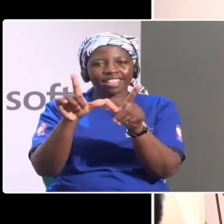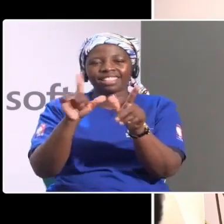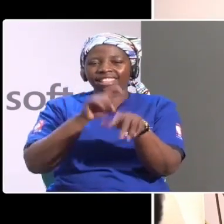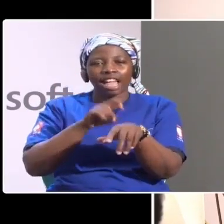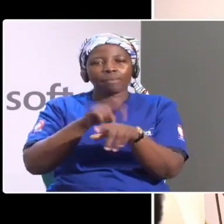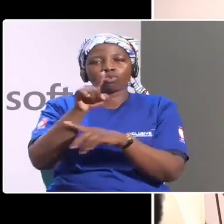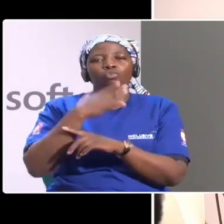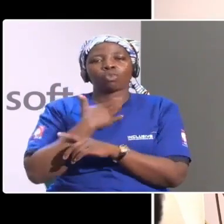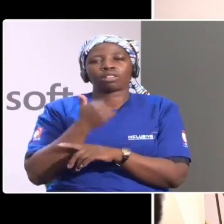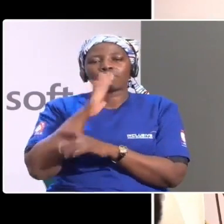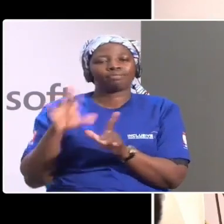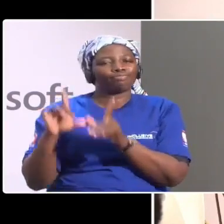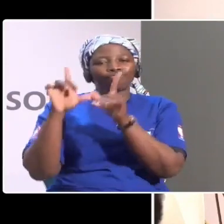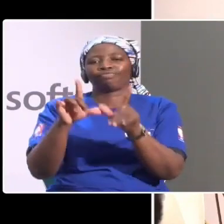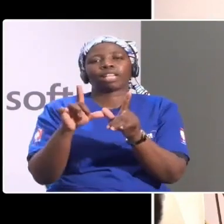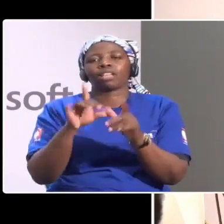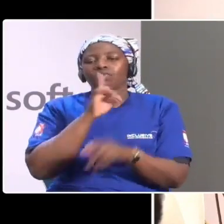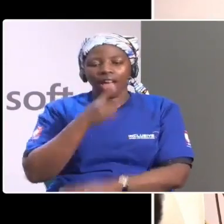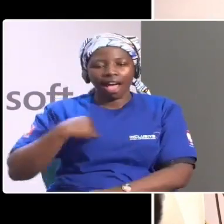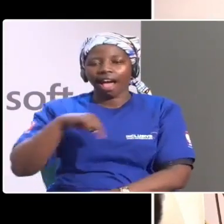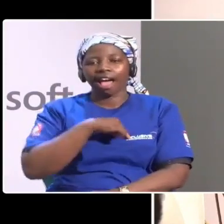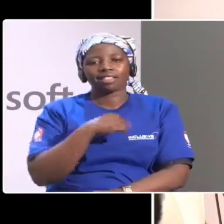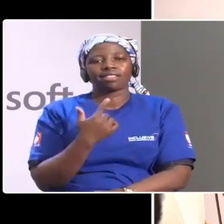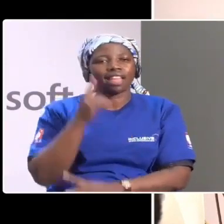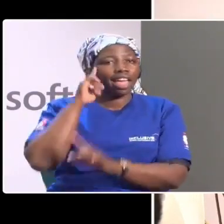we want to certify. So we are looking at